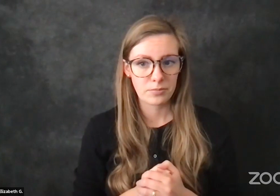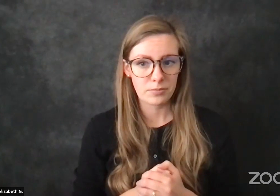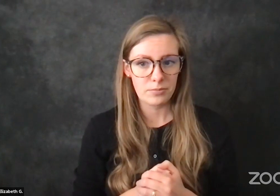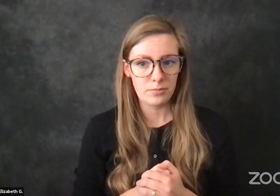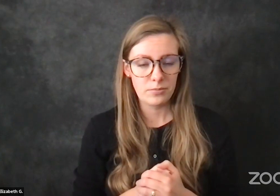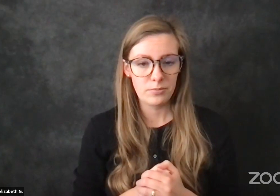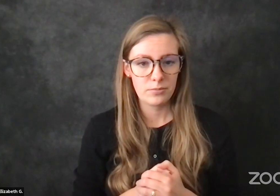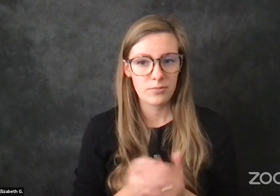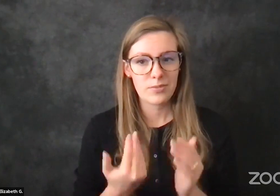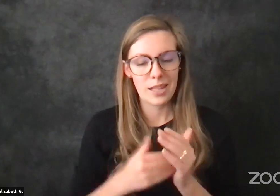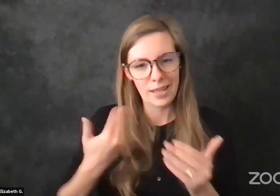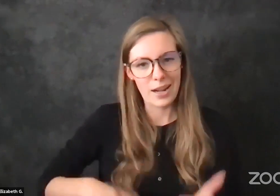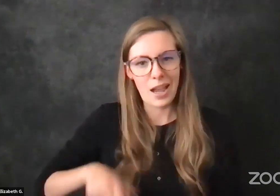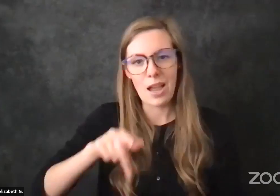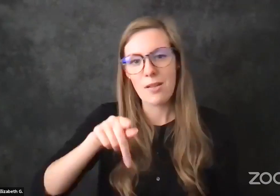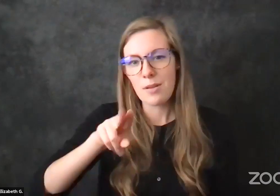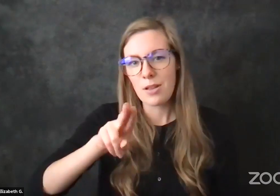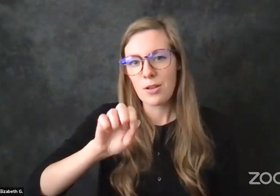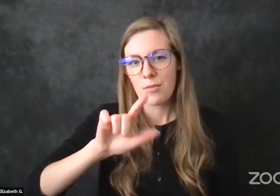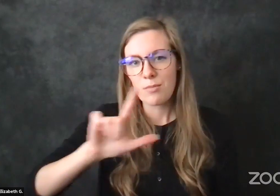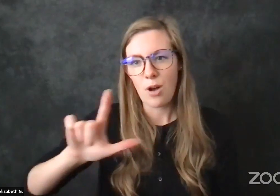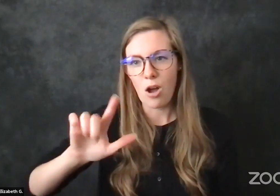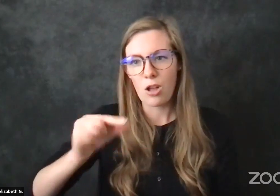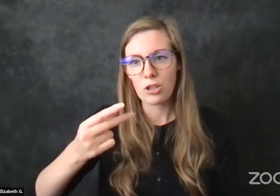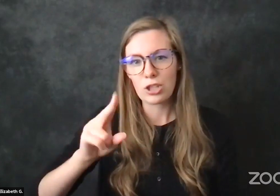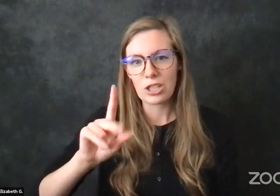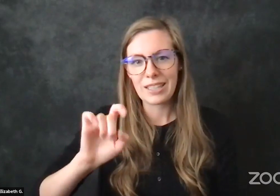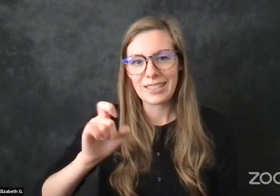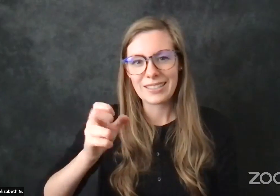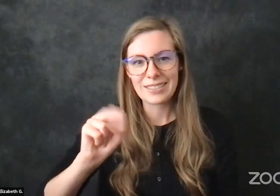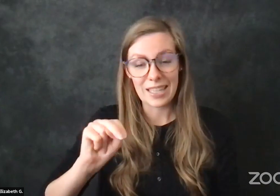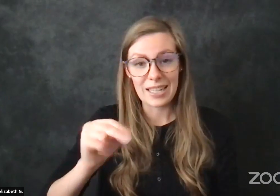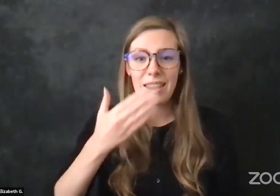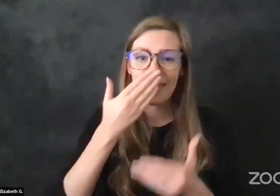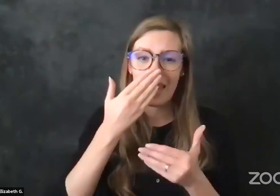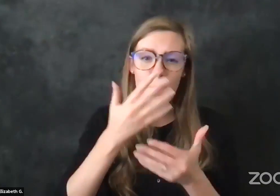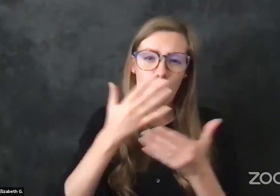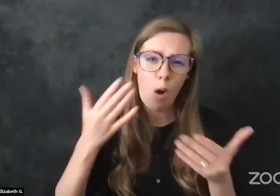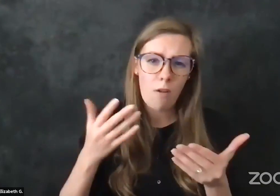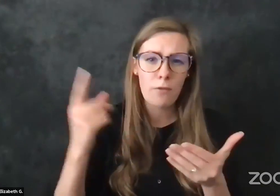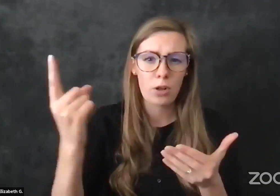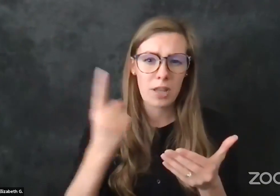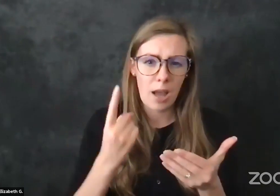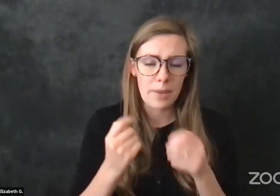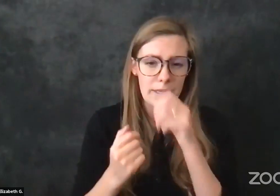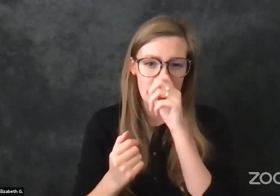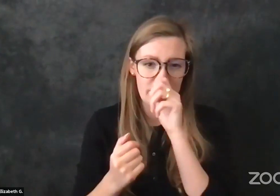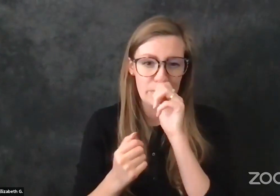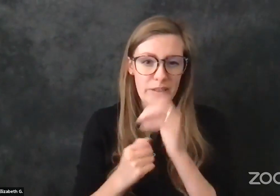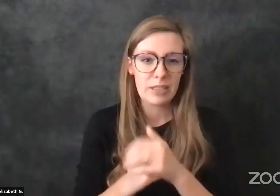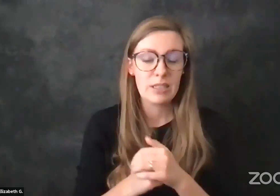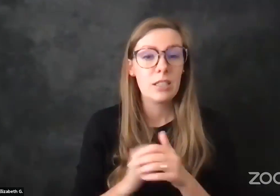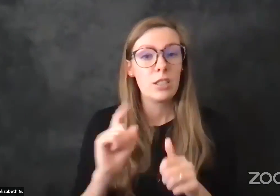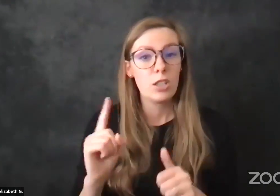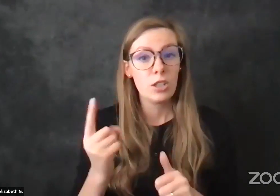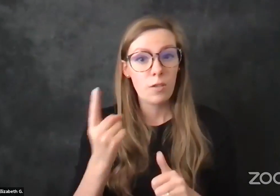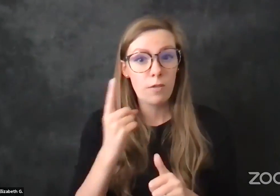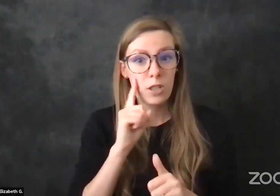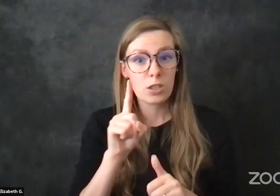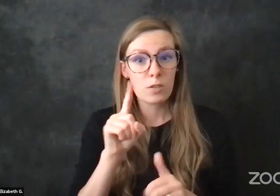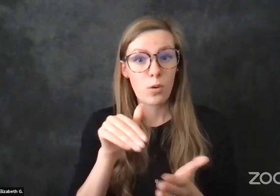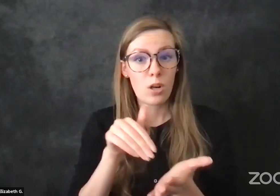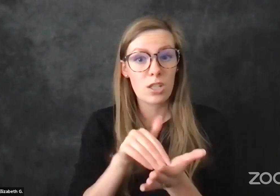Again, my name is Paul Gullickson. I'm Communications Manager. Thank you all for being here. The first question I'm going to direct to Dr. Krilich.